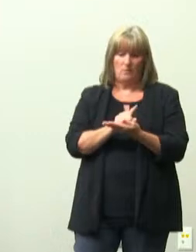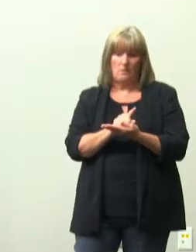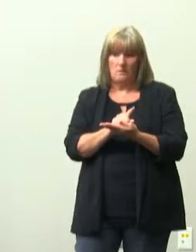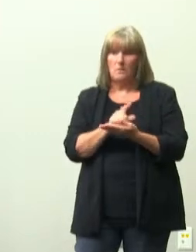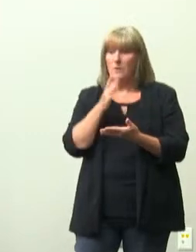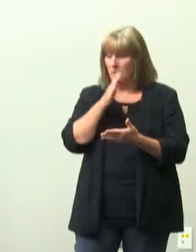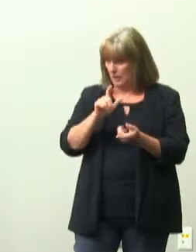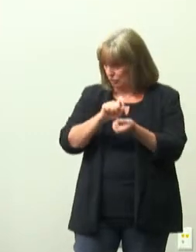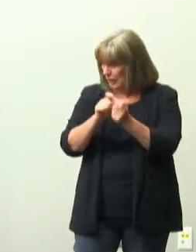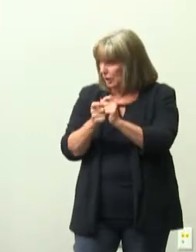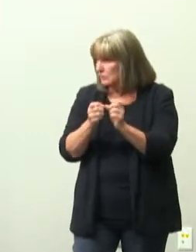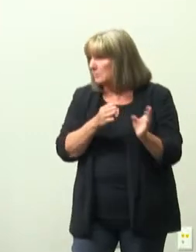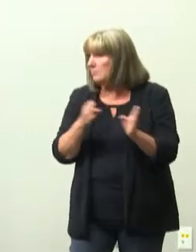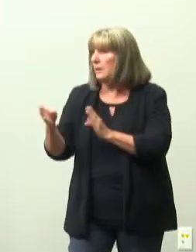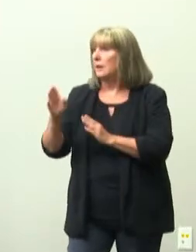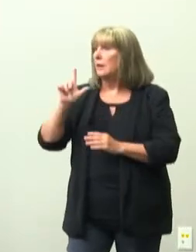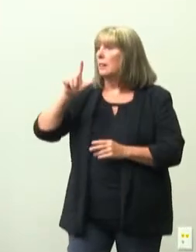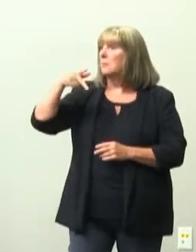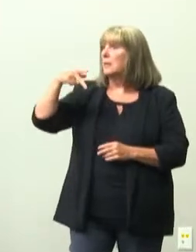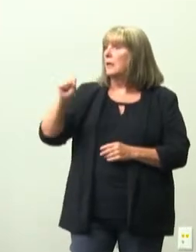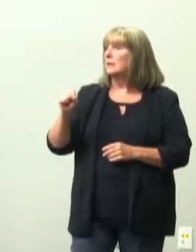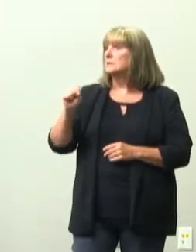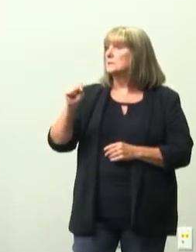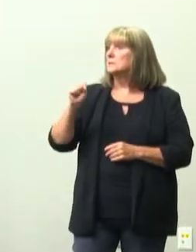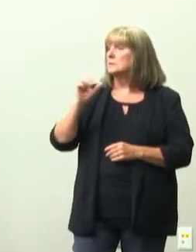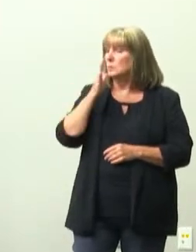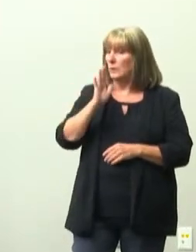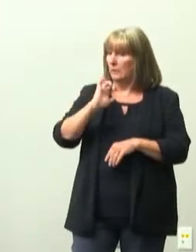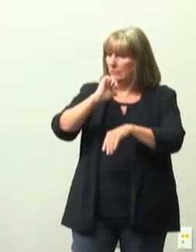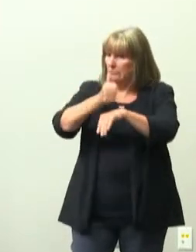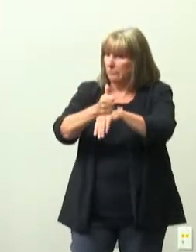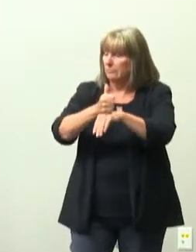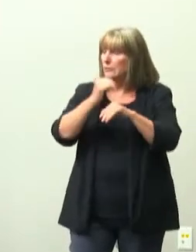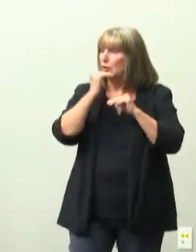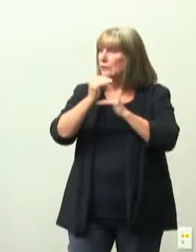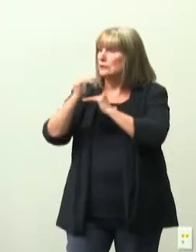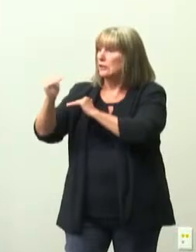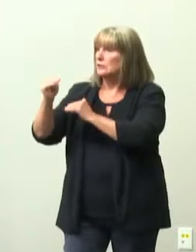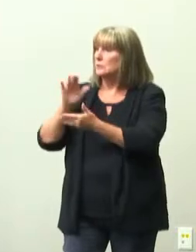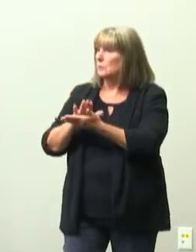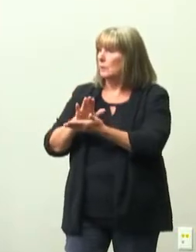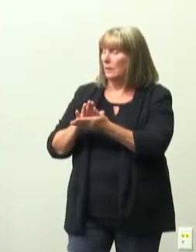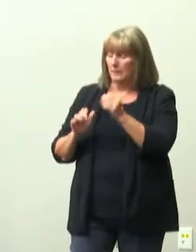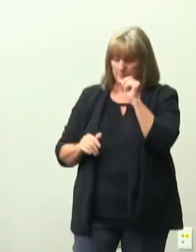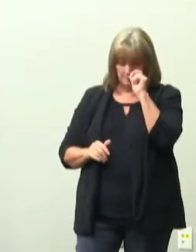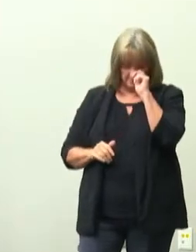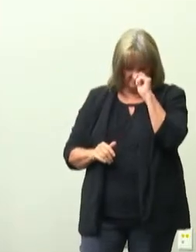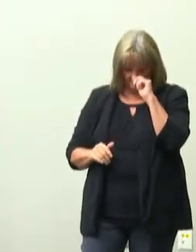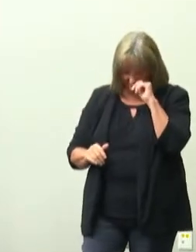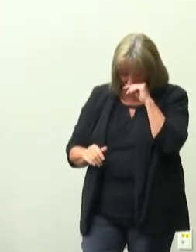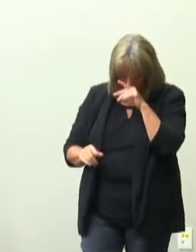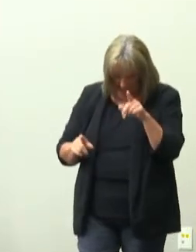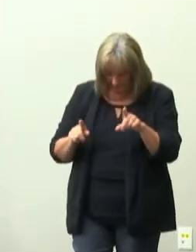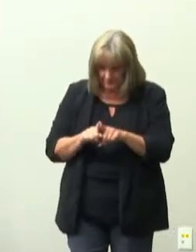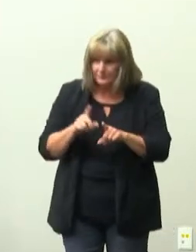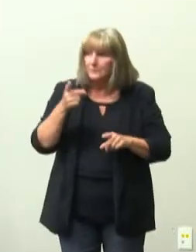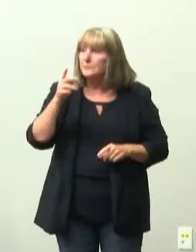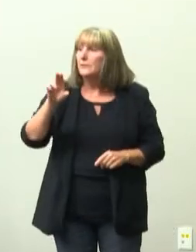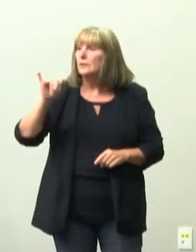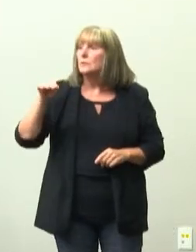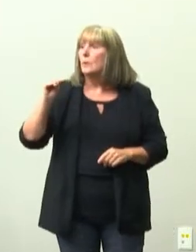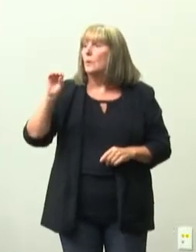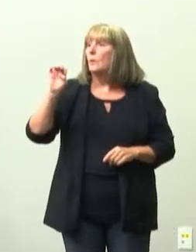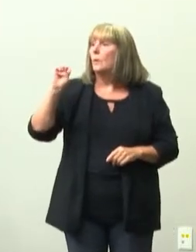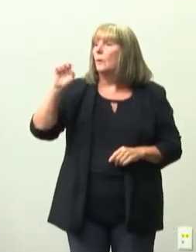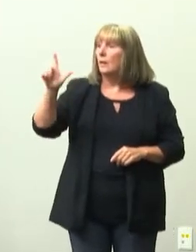change, or that there would be any more restrictions put in place before school would start? I think, as Dr. Joel has said, and